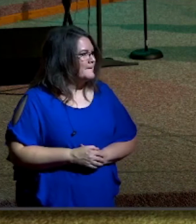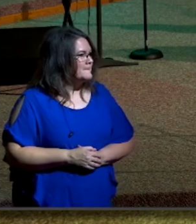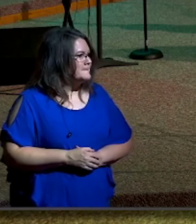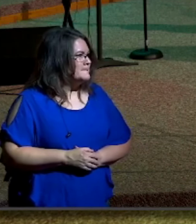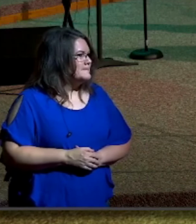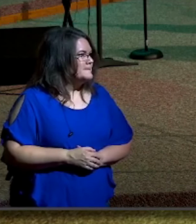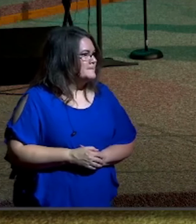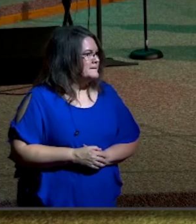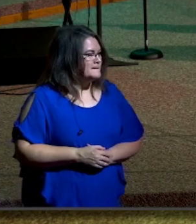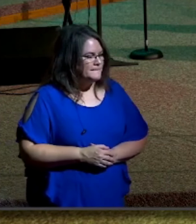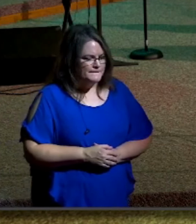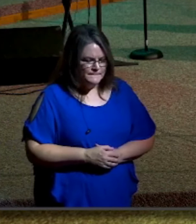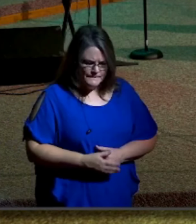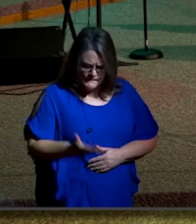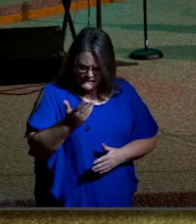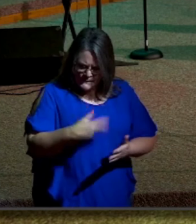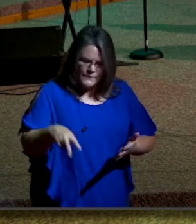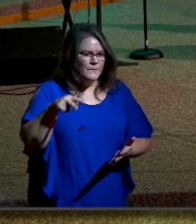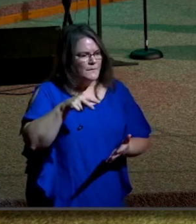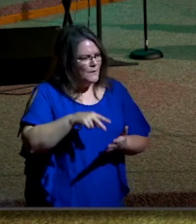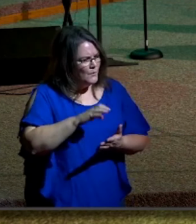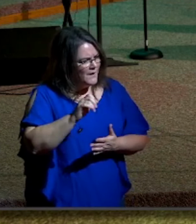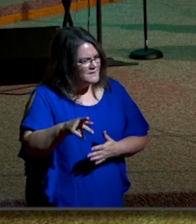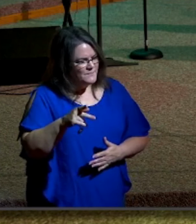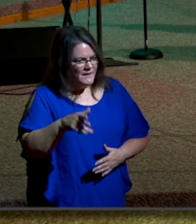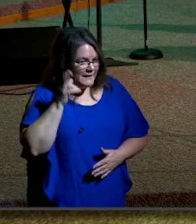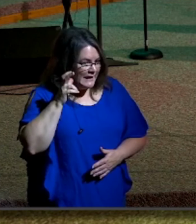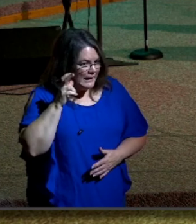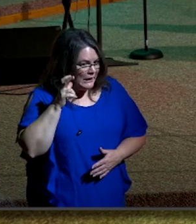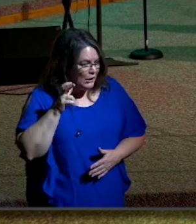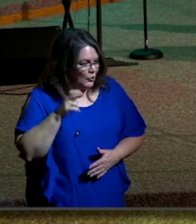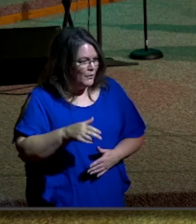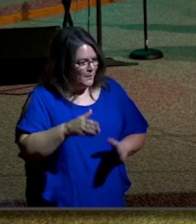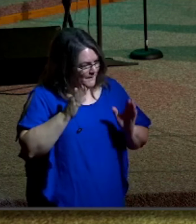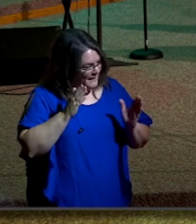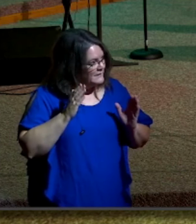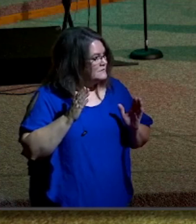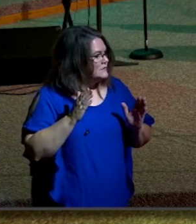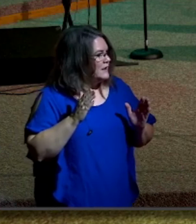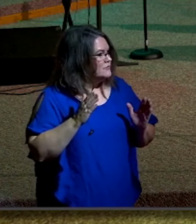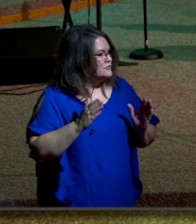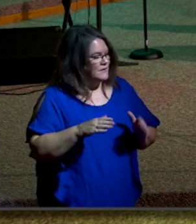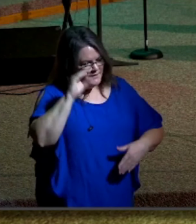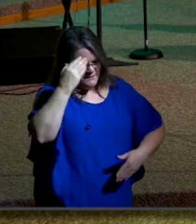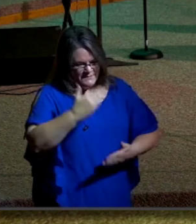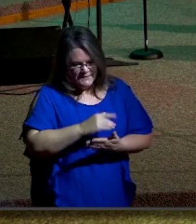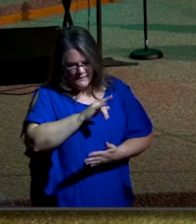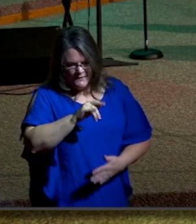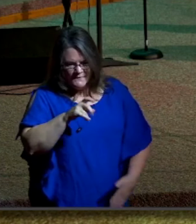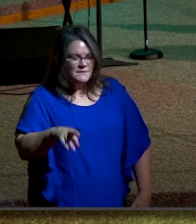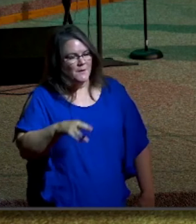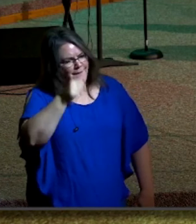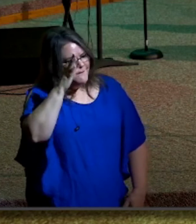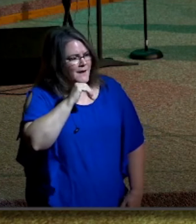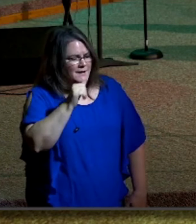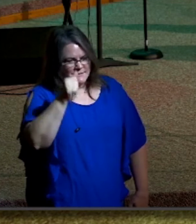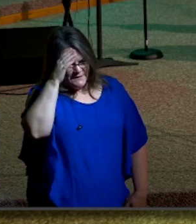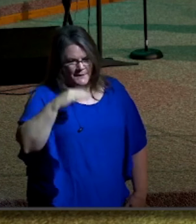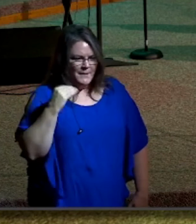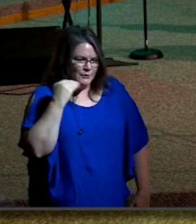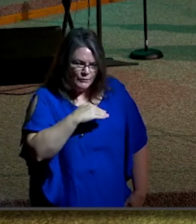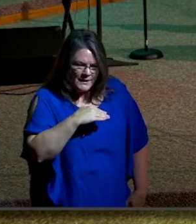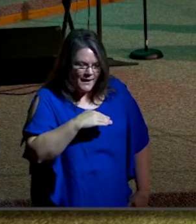"Rise, Balak, and hear. Give ear to me, O son of Zippor. God is not man that he should lie, or a son of